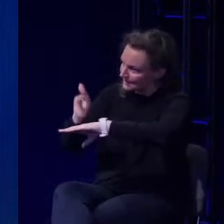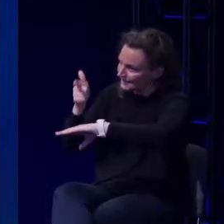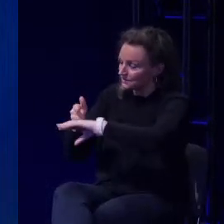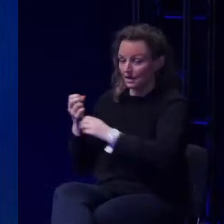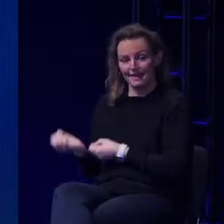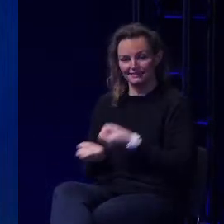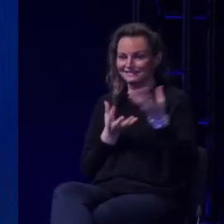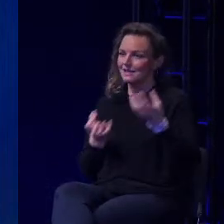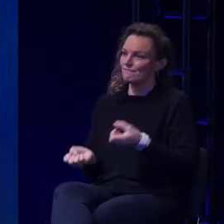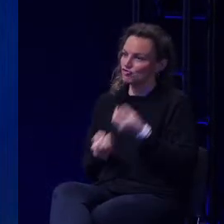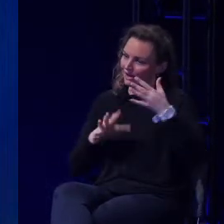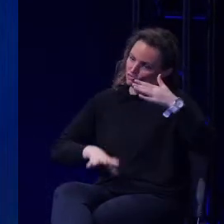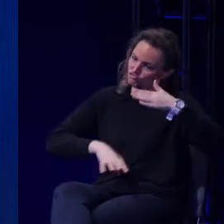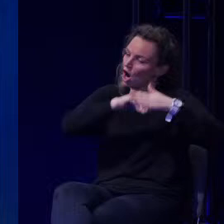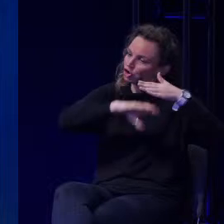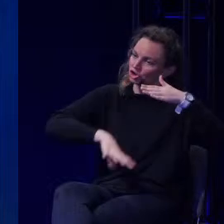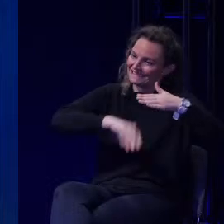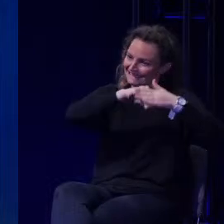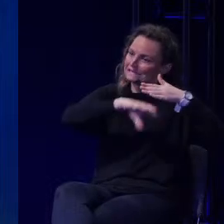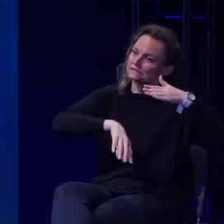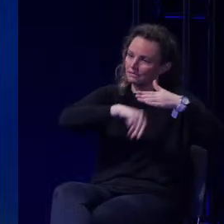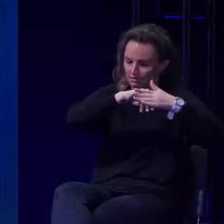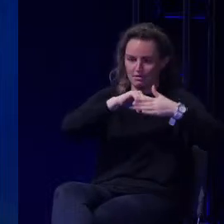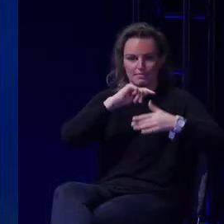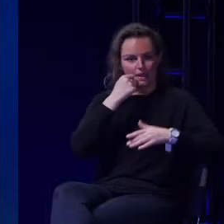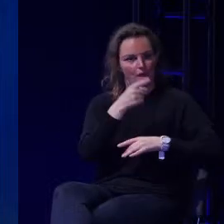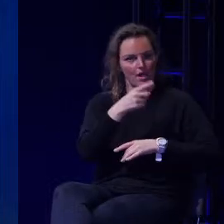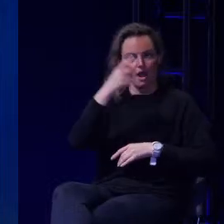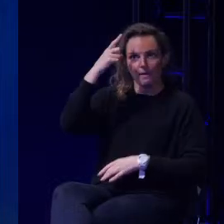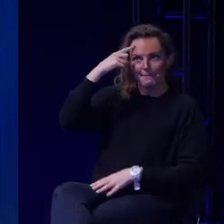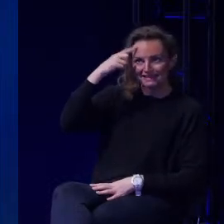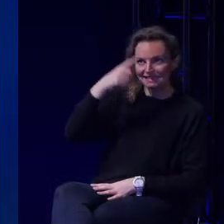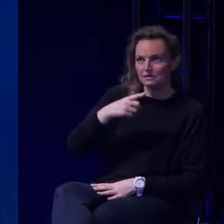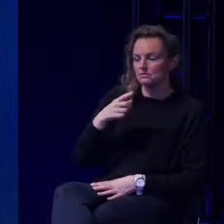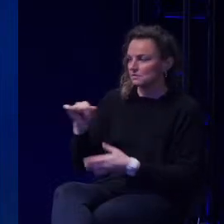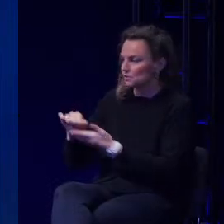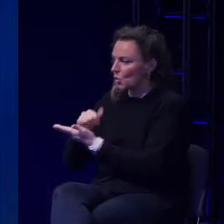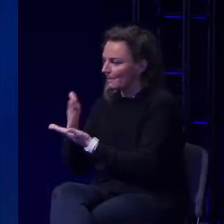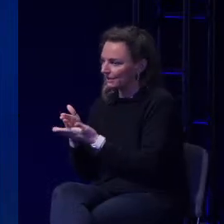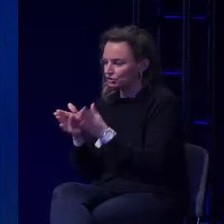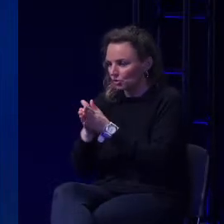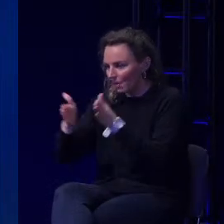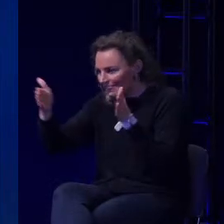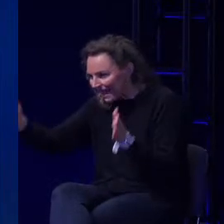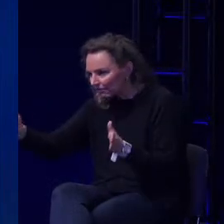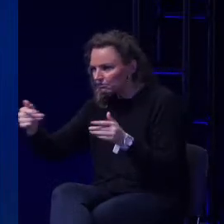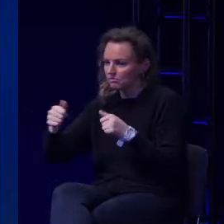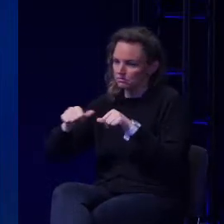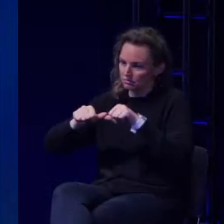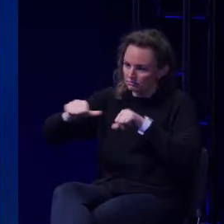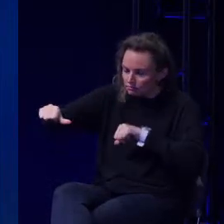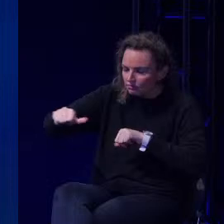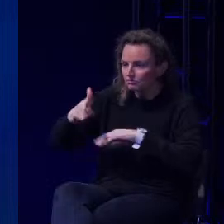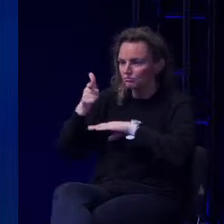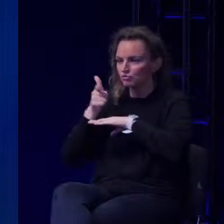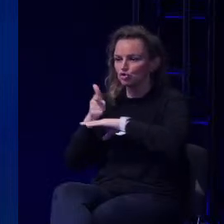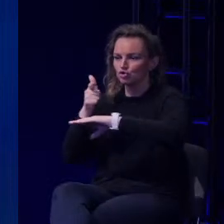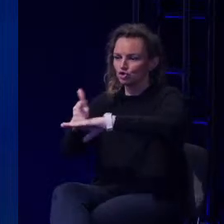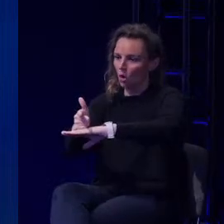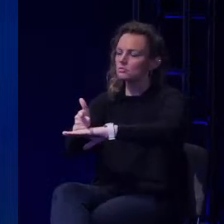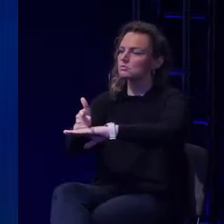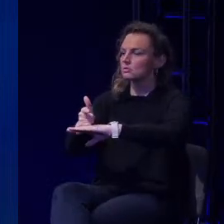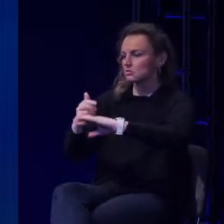make sense for an editor back. You're working with the sound recordist. You're making sure the lens, the shots that you make don't